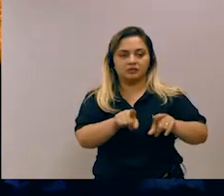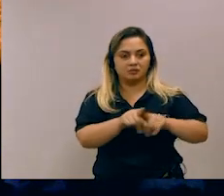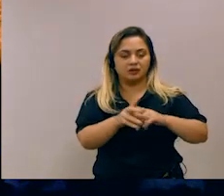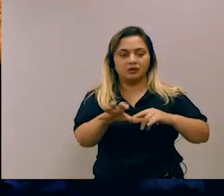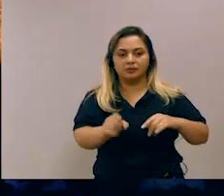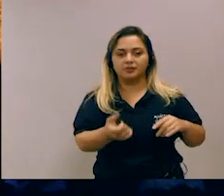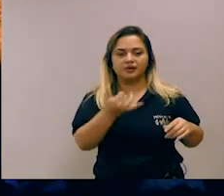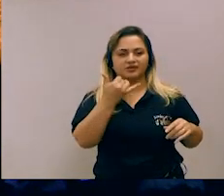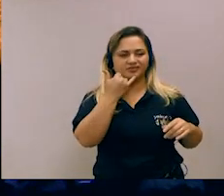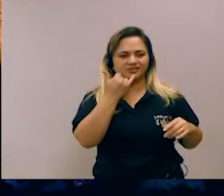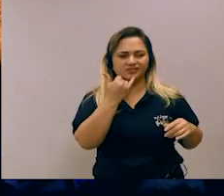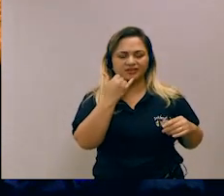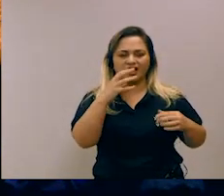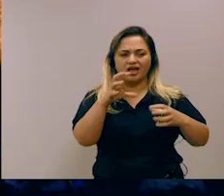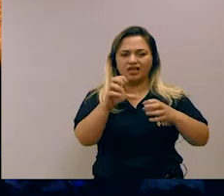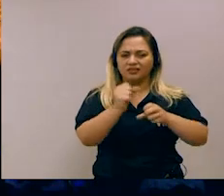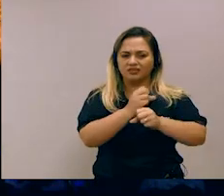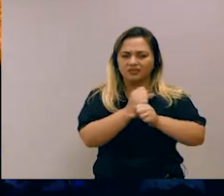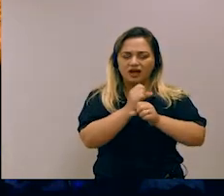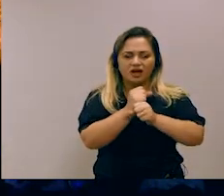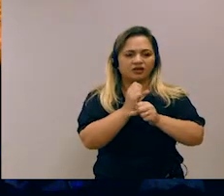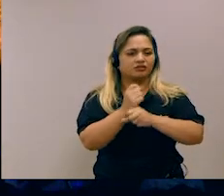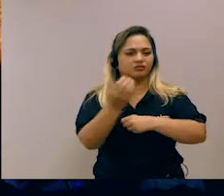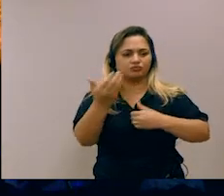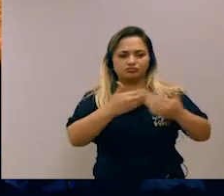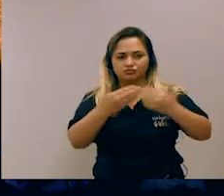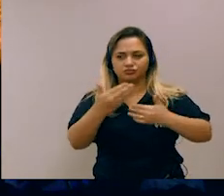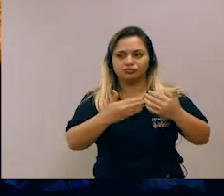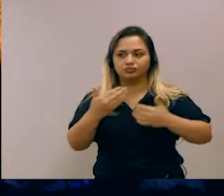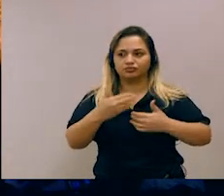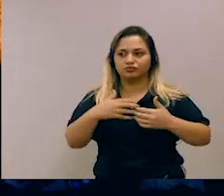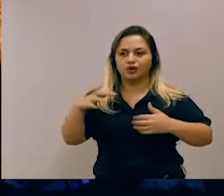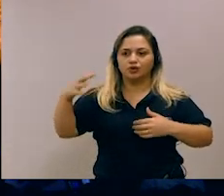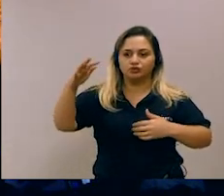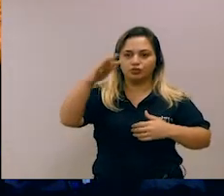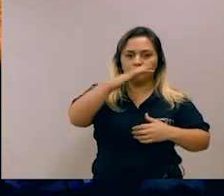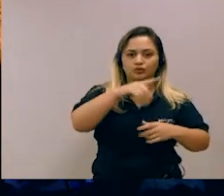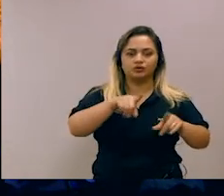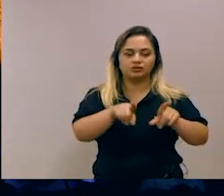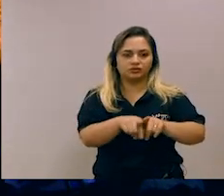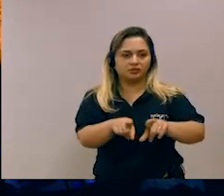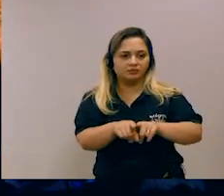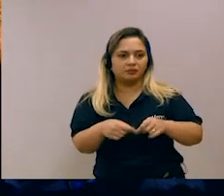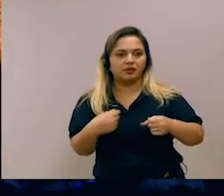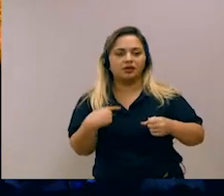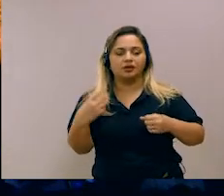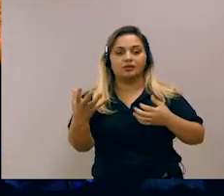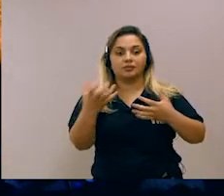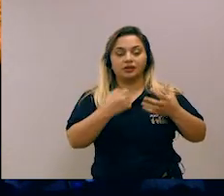in order to understand how we can do together a better transportation system.